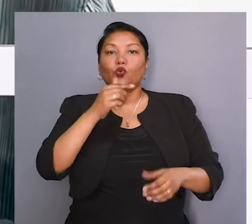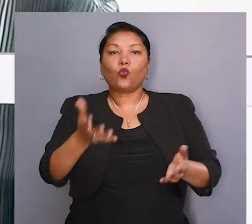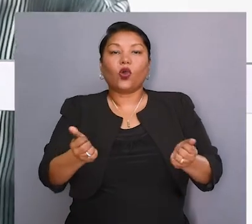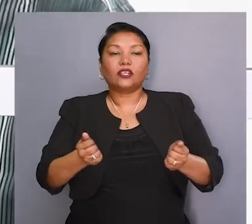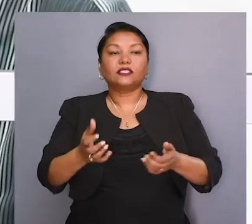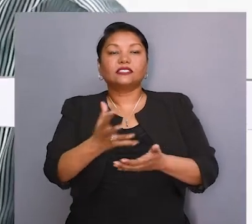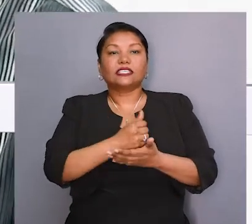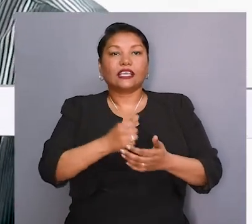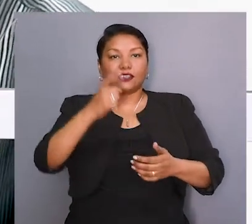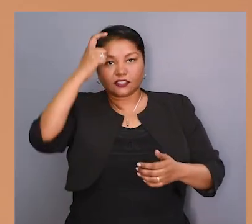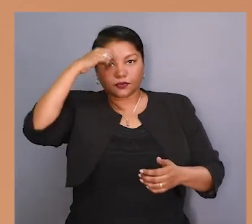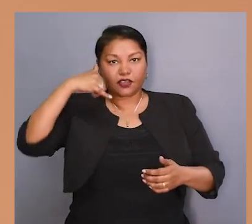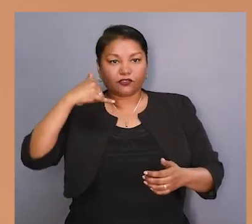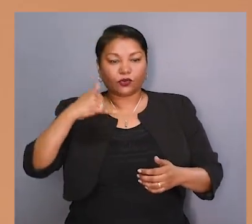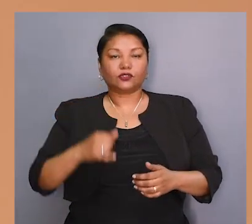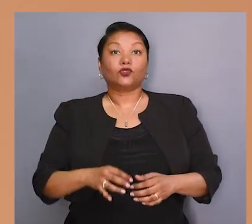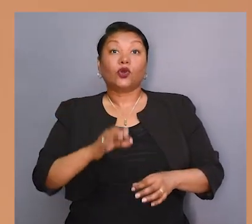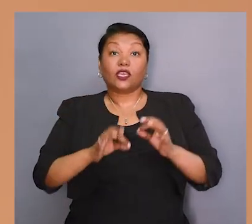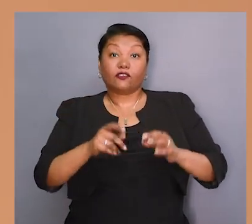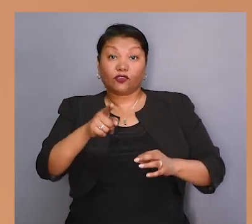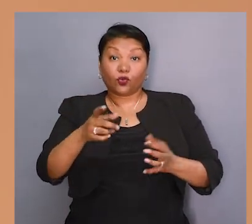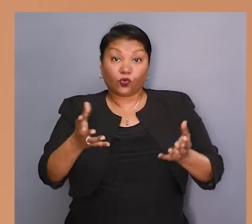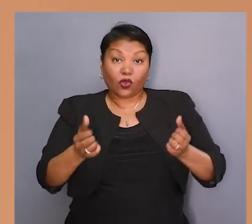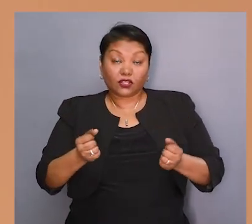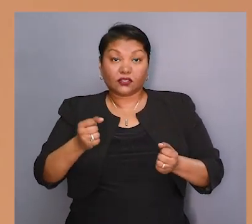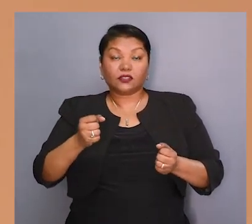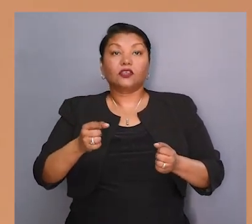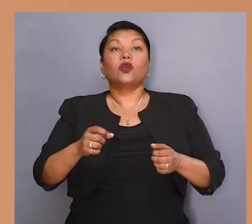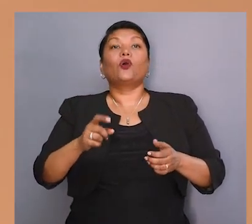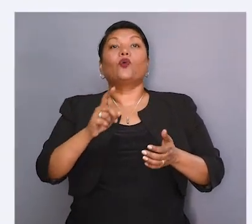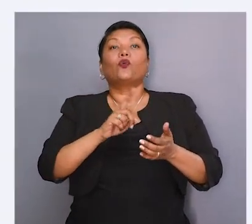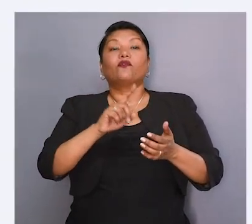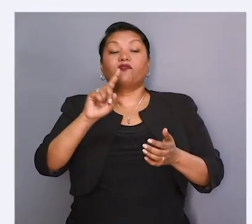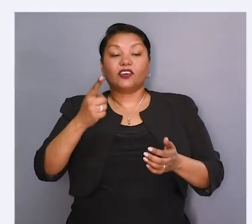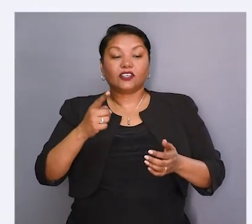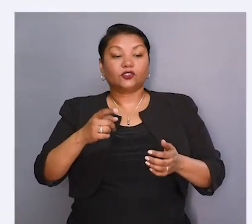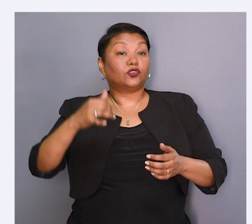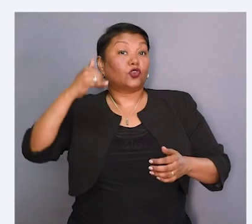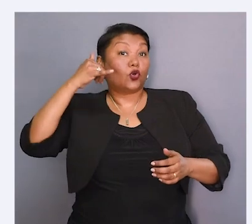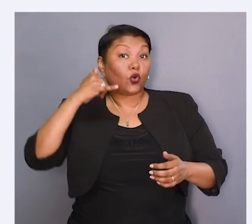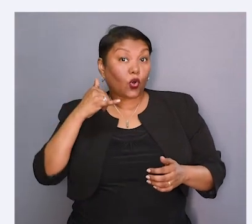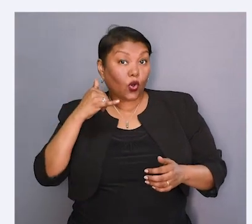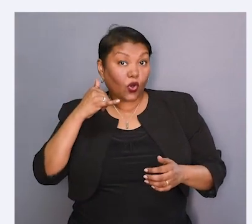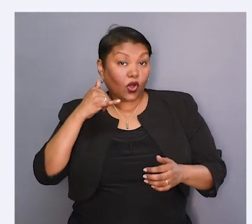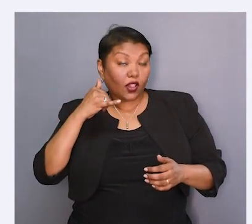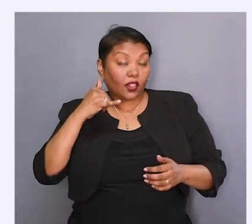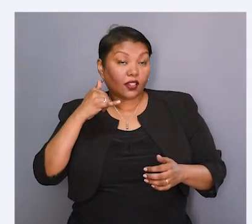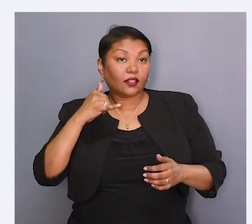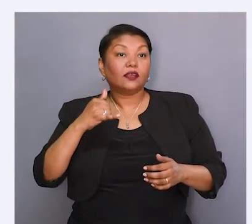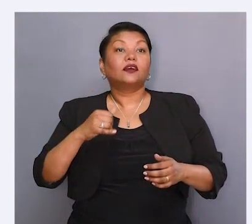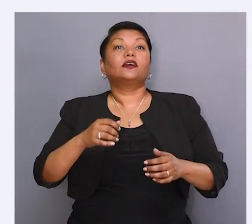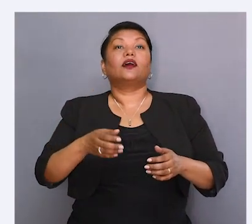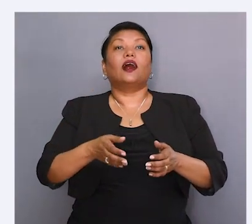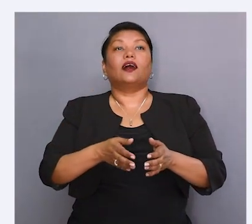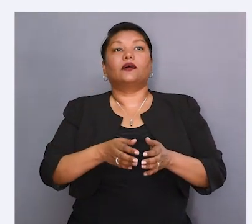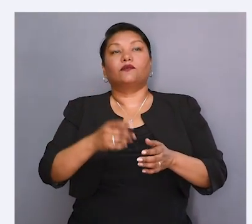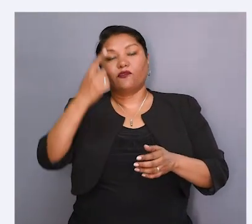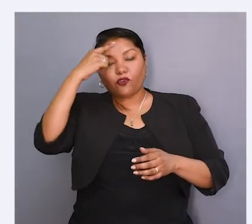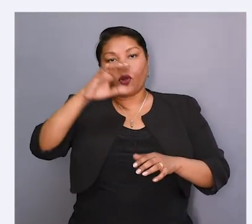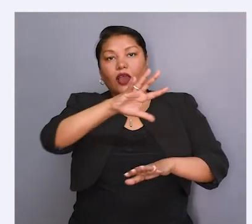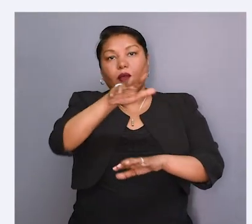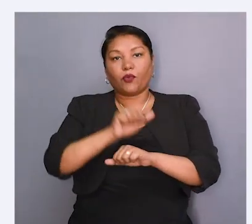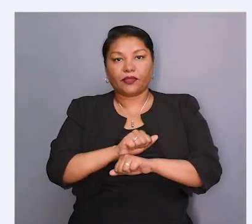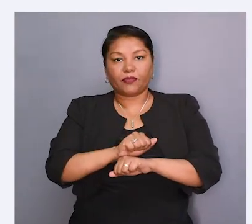an assistive device. So as a PwD, you can call or you can email the authority to schedule an